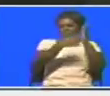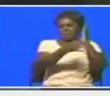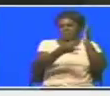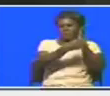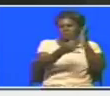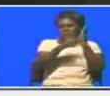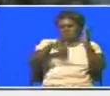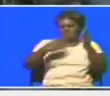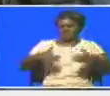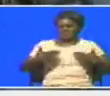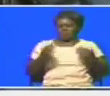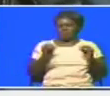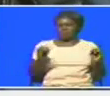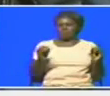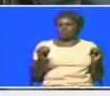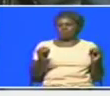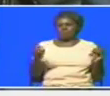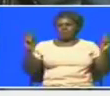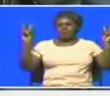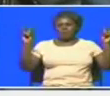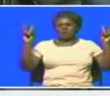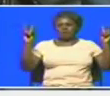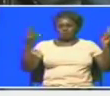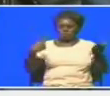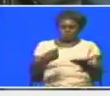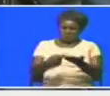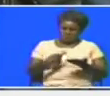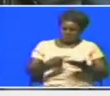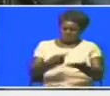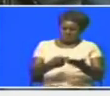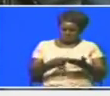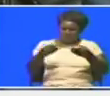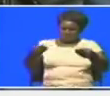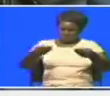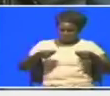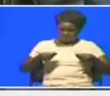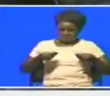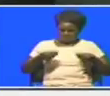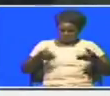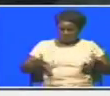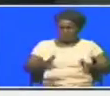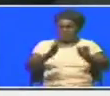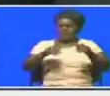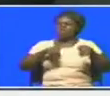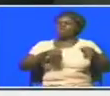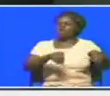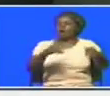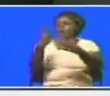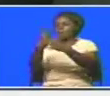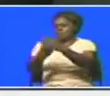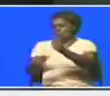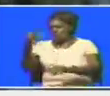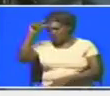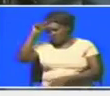are unhappy about. Bringing such a matter onto the table and discussing it gives us a way forward, both for